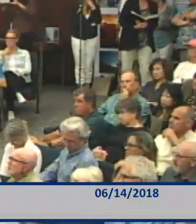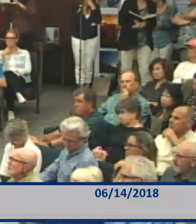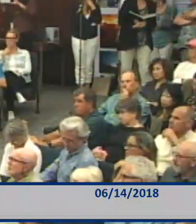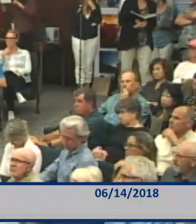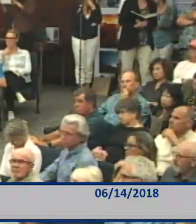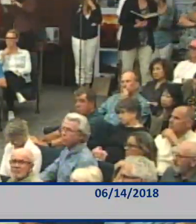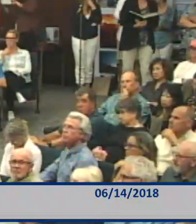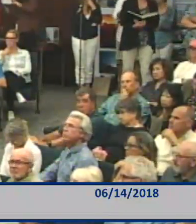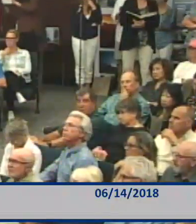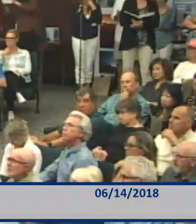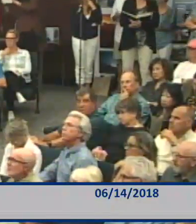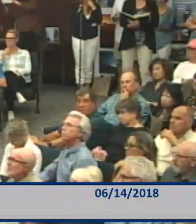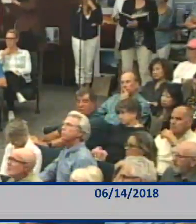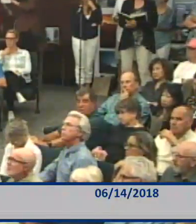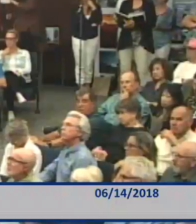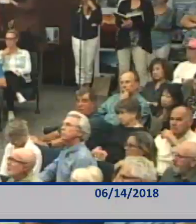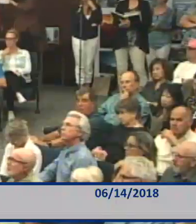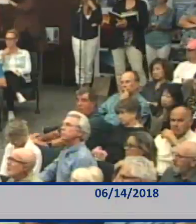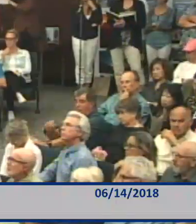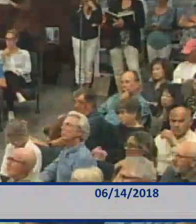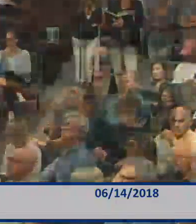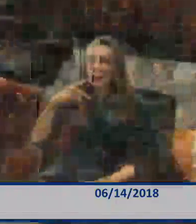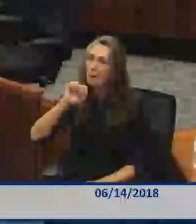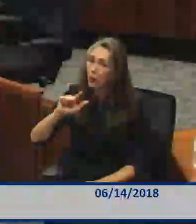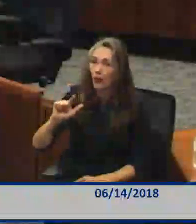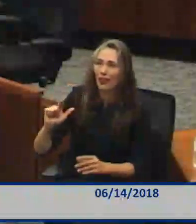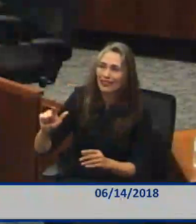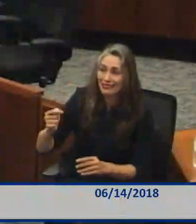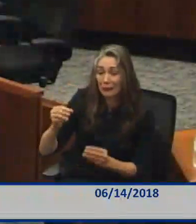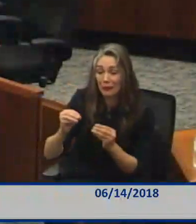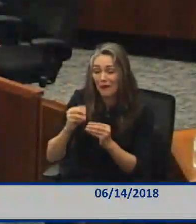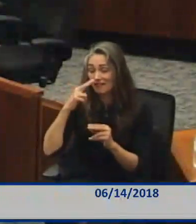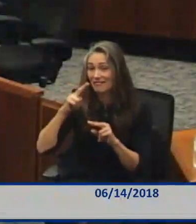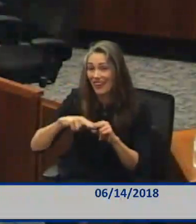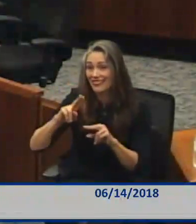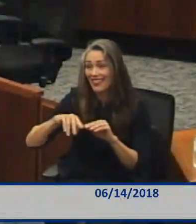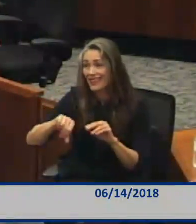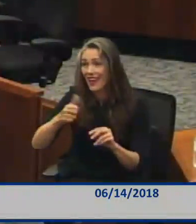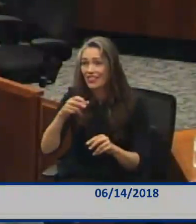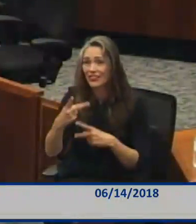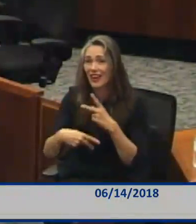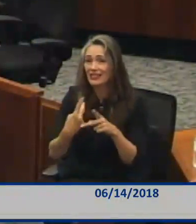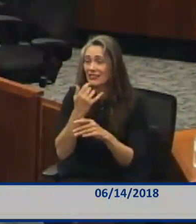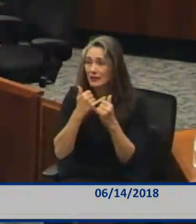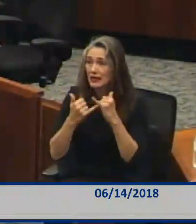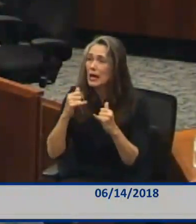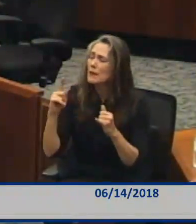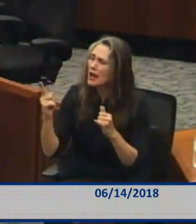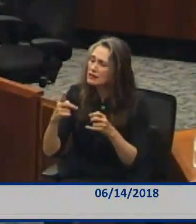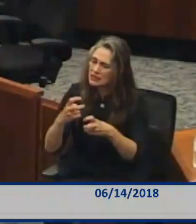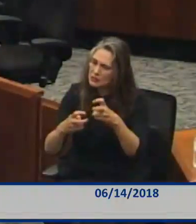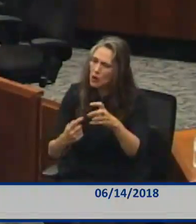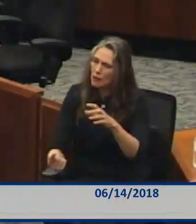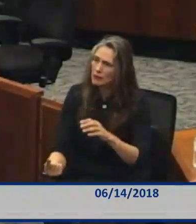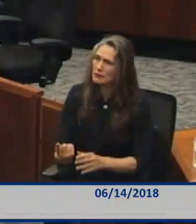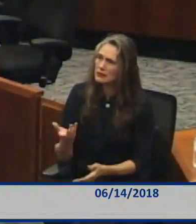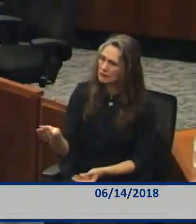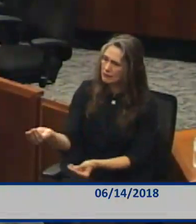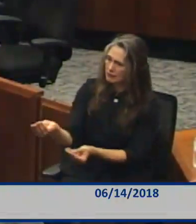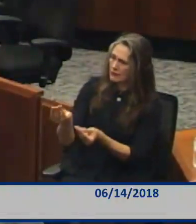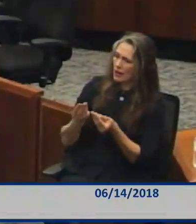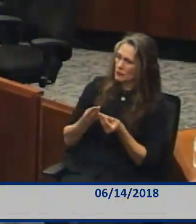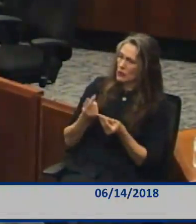uses it for nefarious purposes. I mean, we would support against that. But we're using it to identify